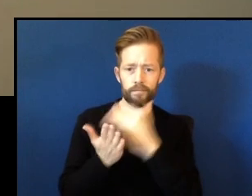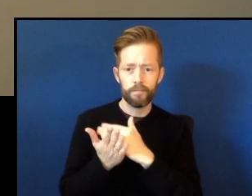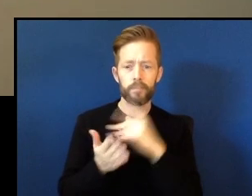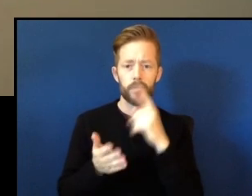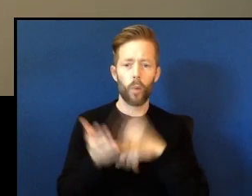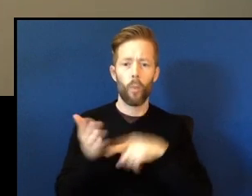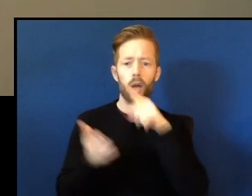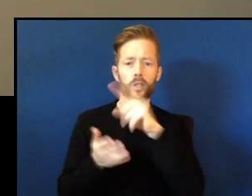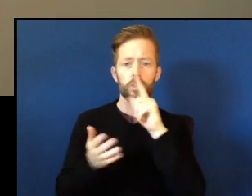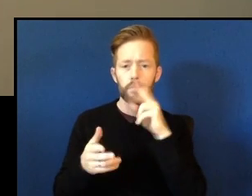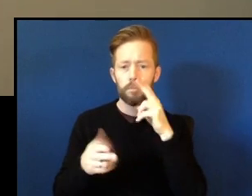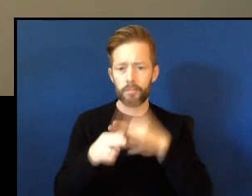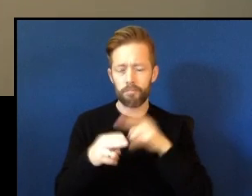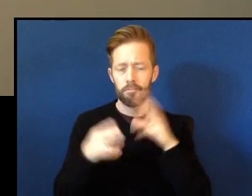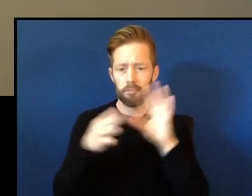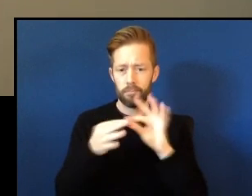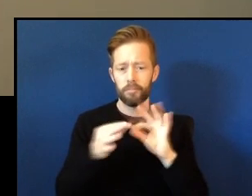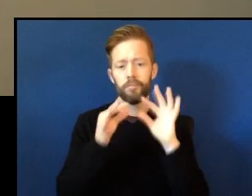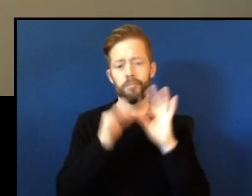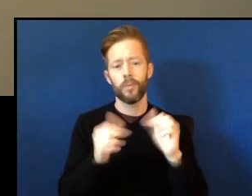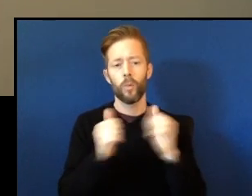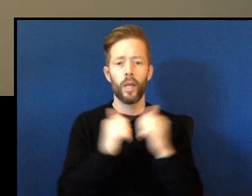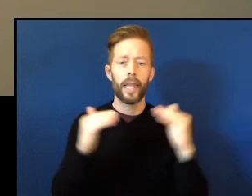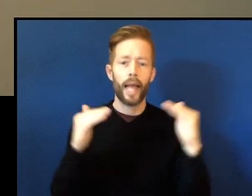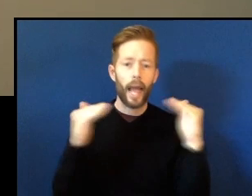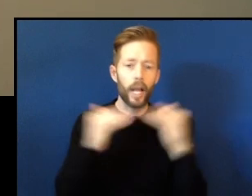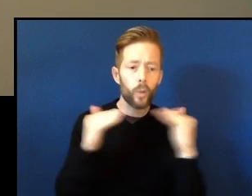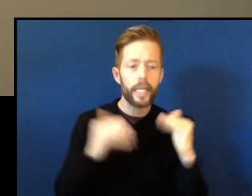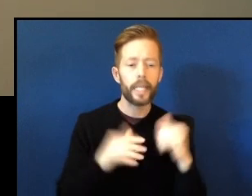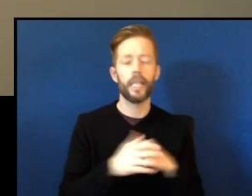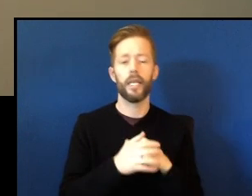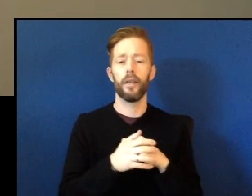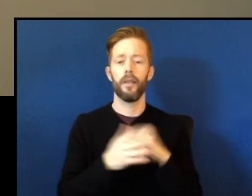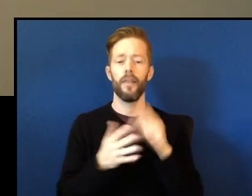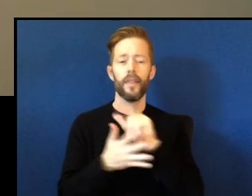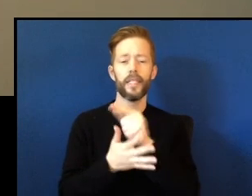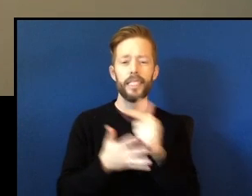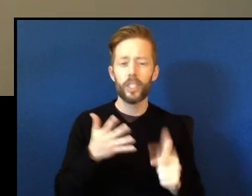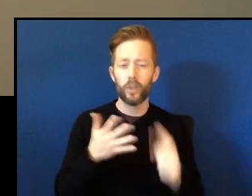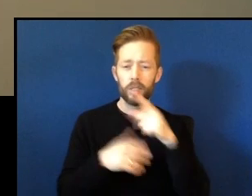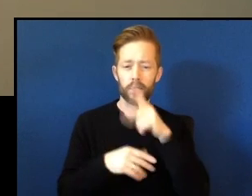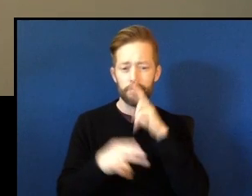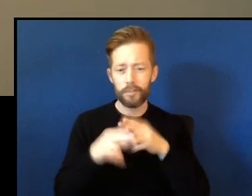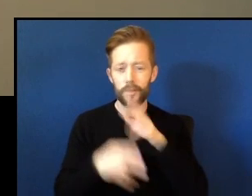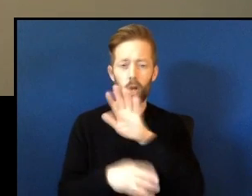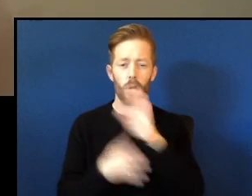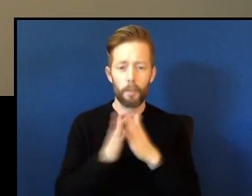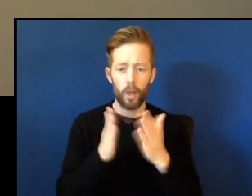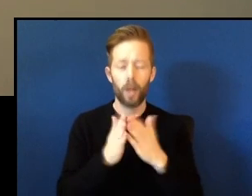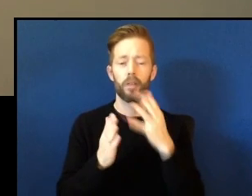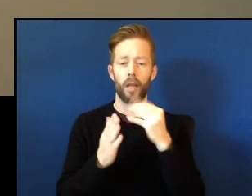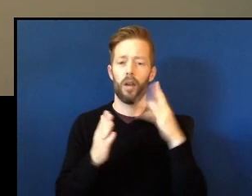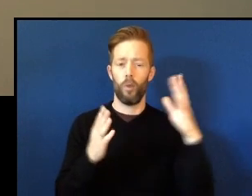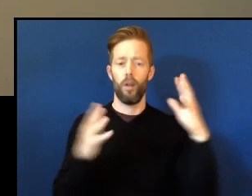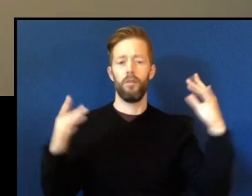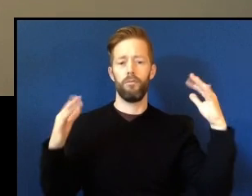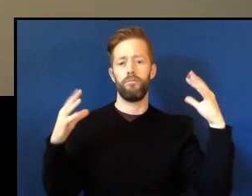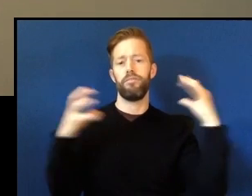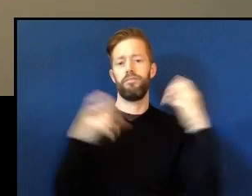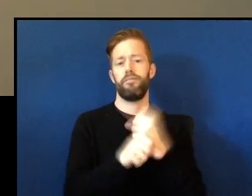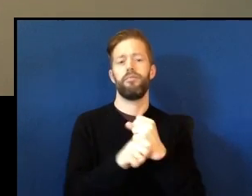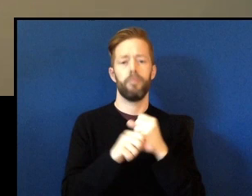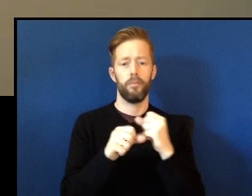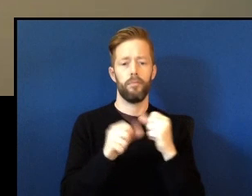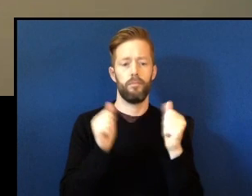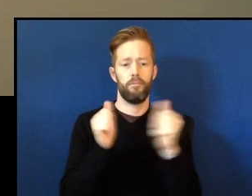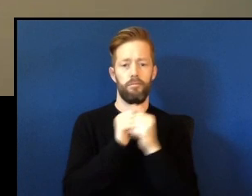the things she talked about regarding equity, the series that she mentioned, her book, and we'll compile a resource